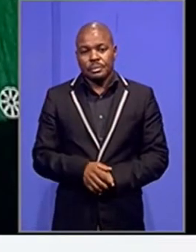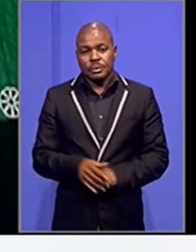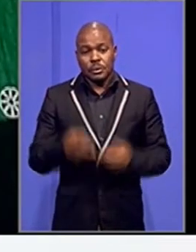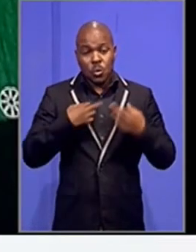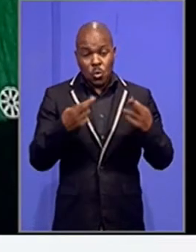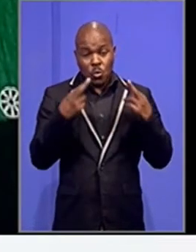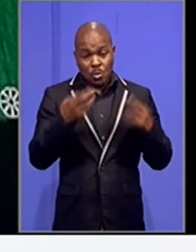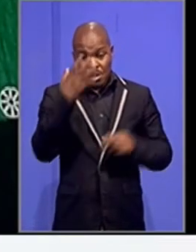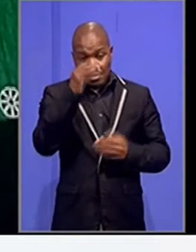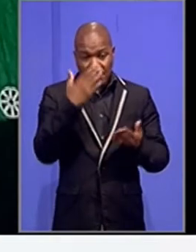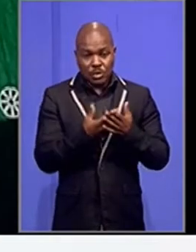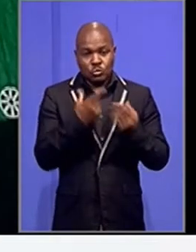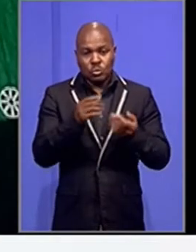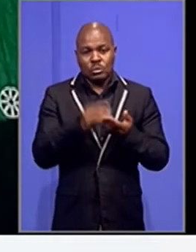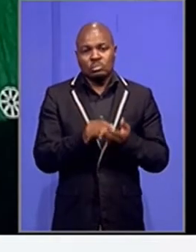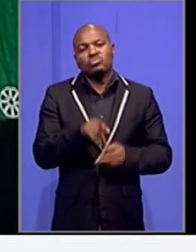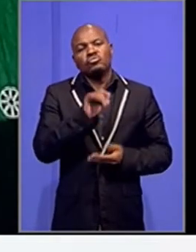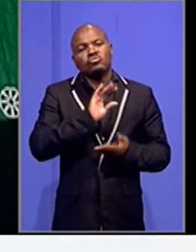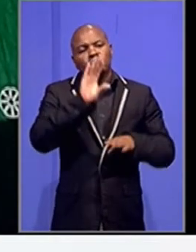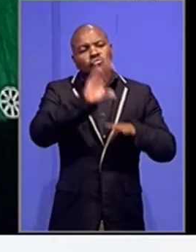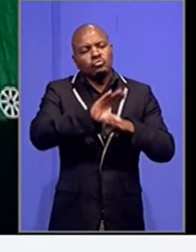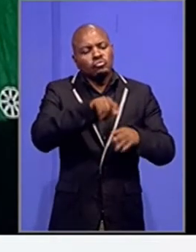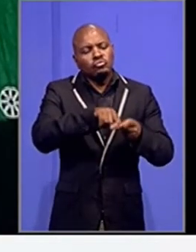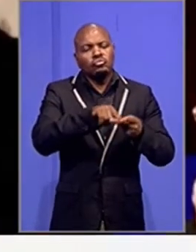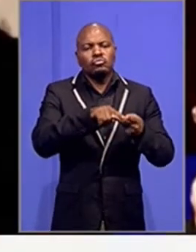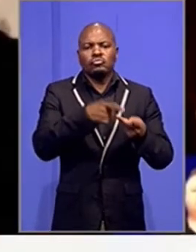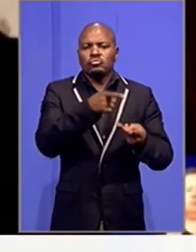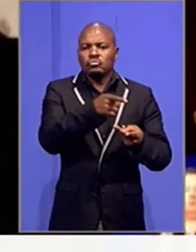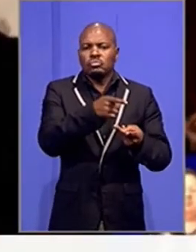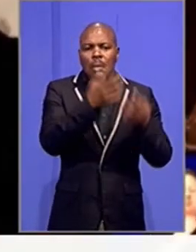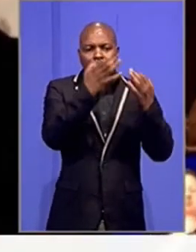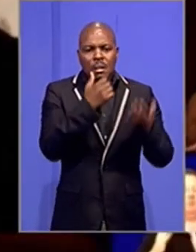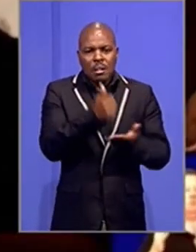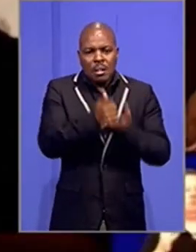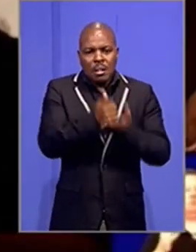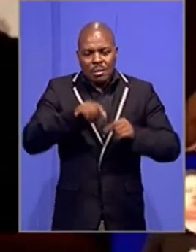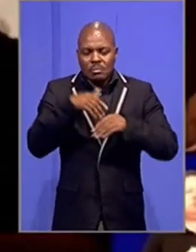and progressive budget which will take us out of this crisis.